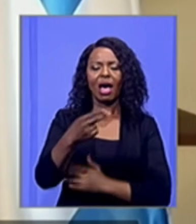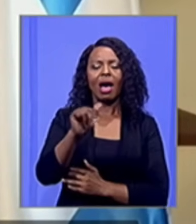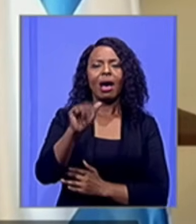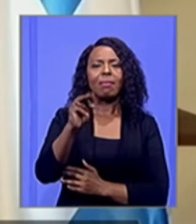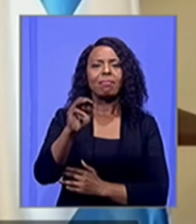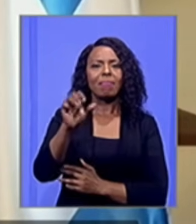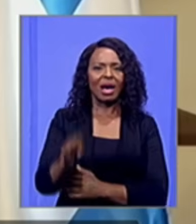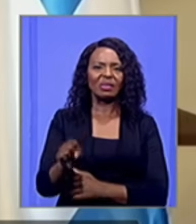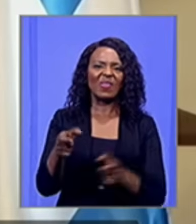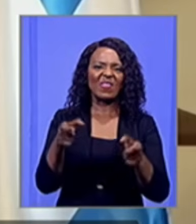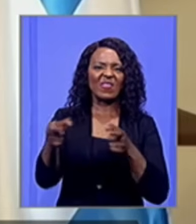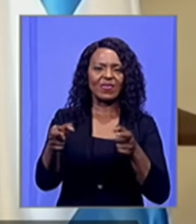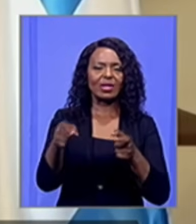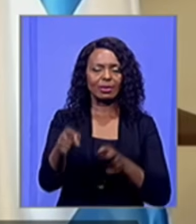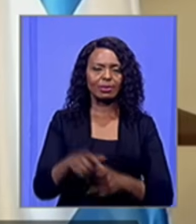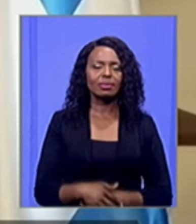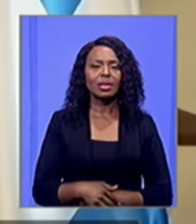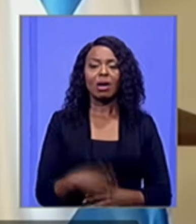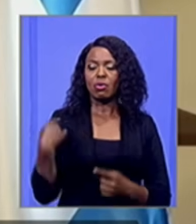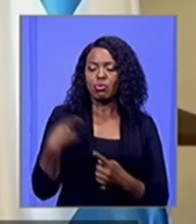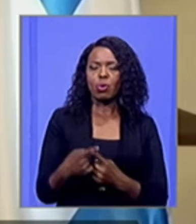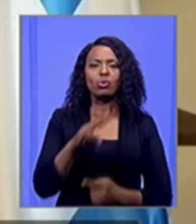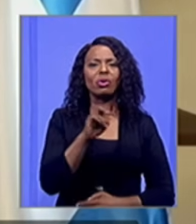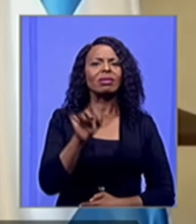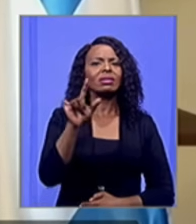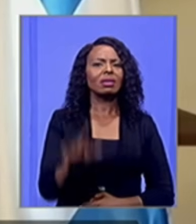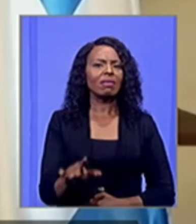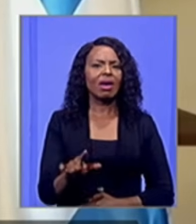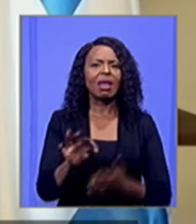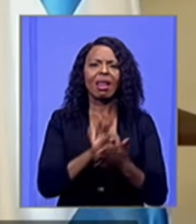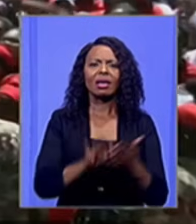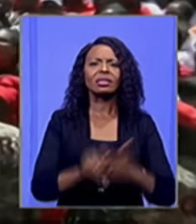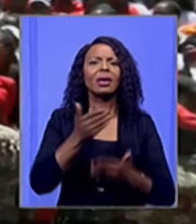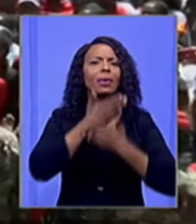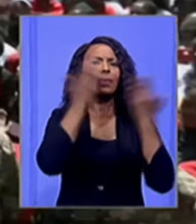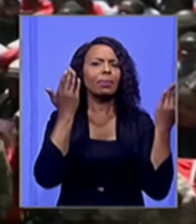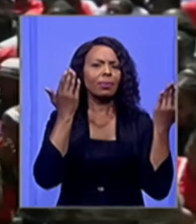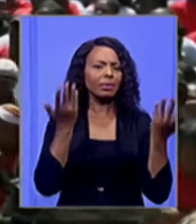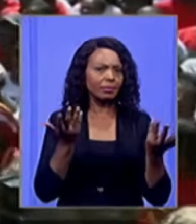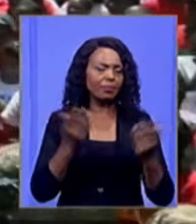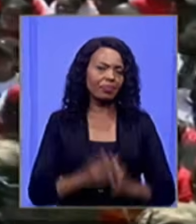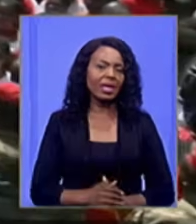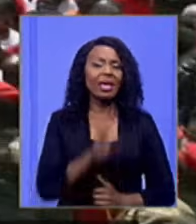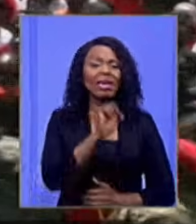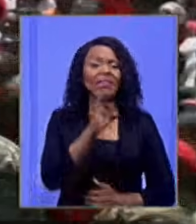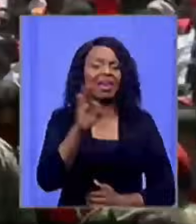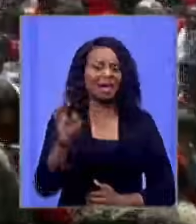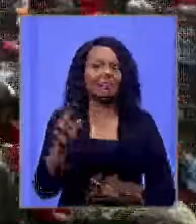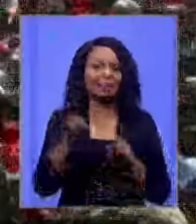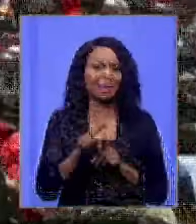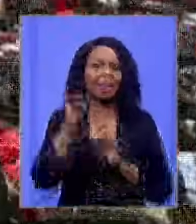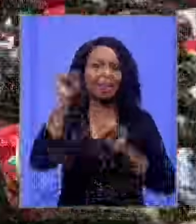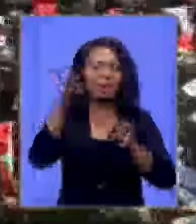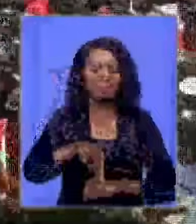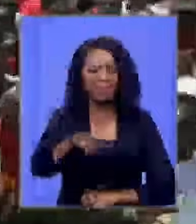dictatorship because since 2007 there have been no elections in Gaza. EFF e tla tshwara mohwanto wa yona ka